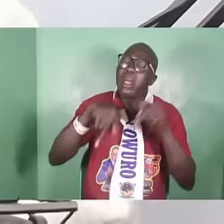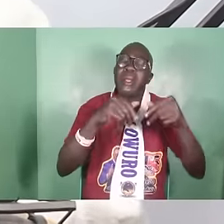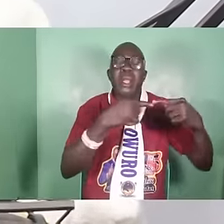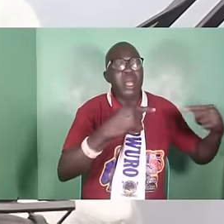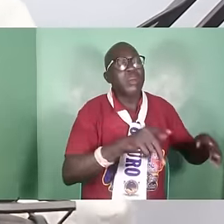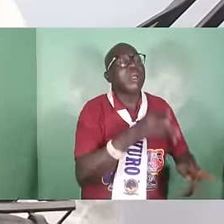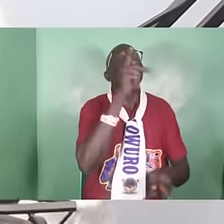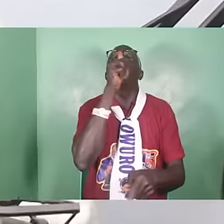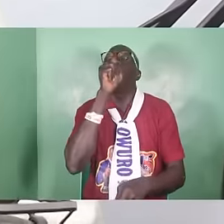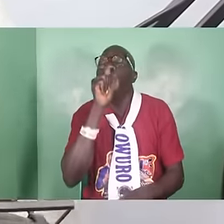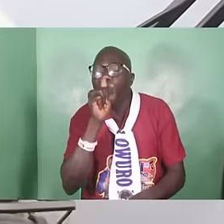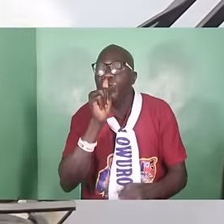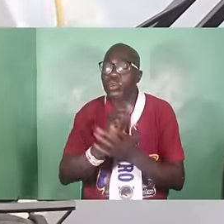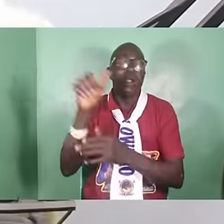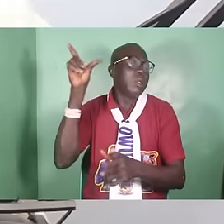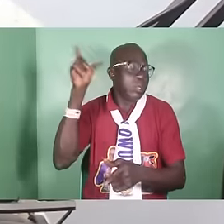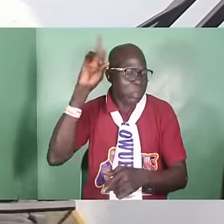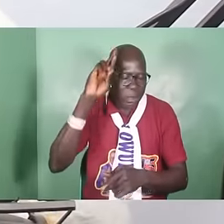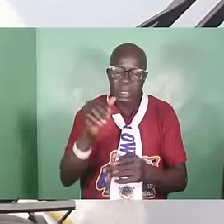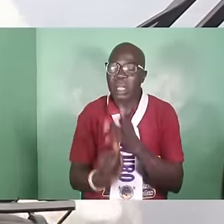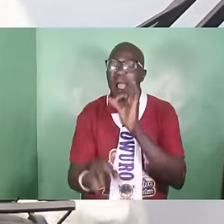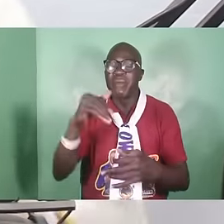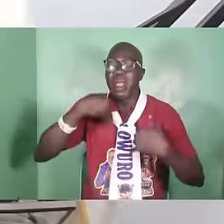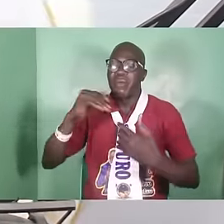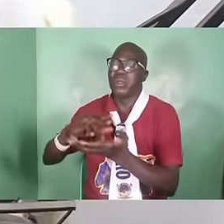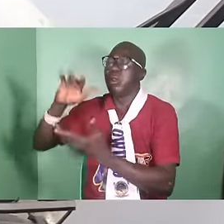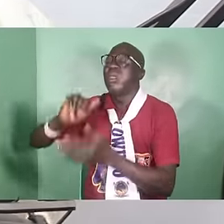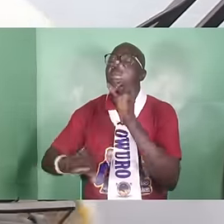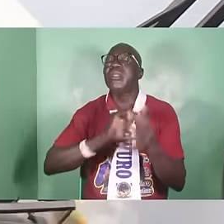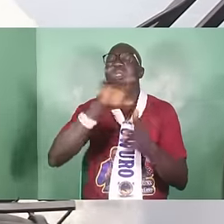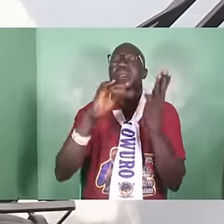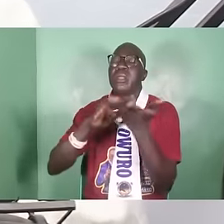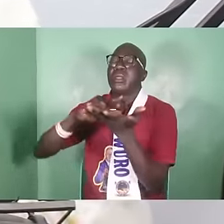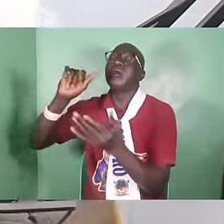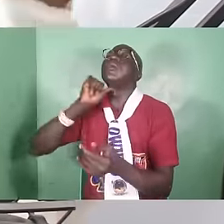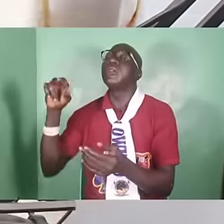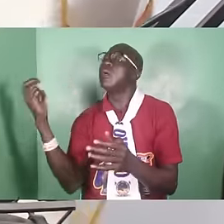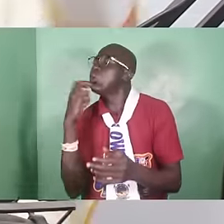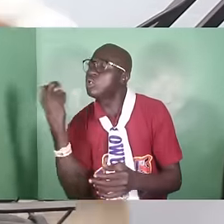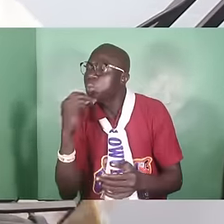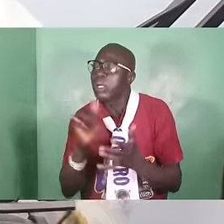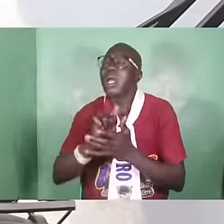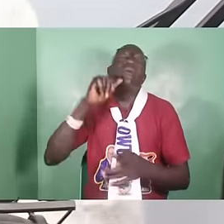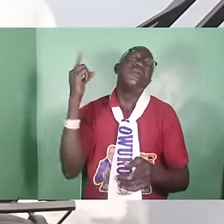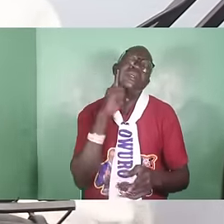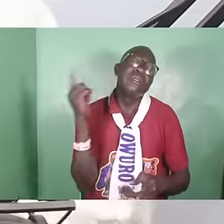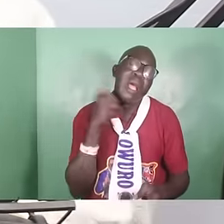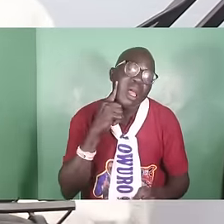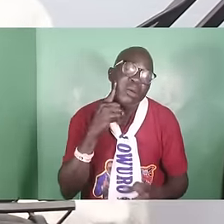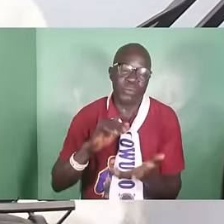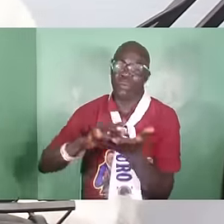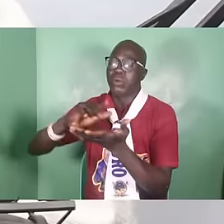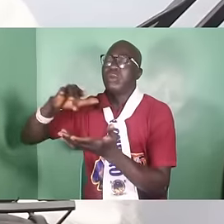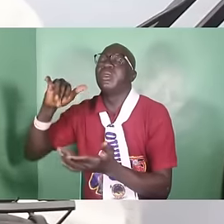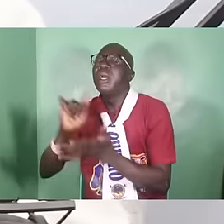The enemy can shout. Gbo mi sir, ko ba ni ogo. If you are glorious. Ke ogo e o ba so. And the glory is not. O la npe ni odi ogo. That's what they call death